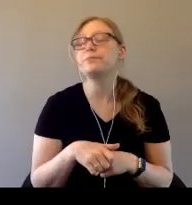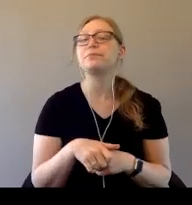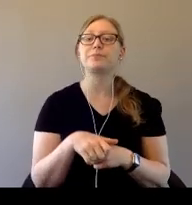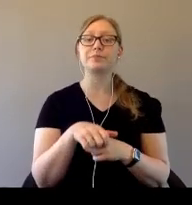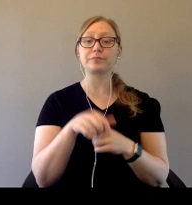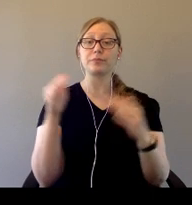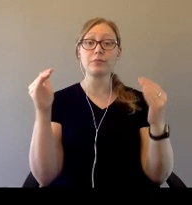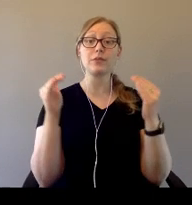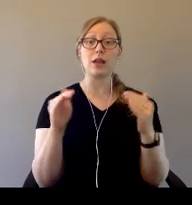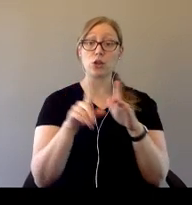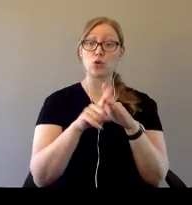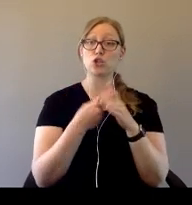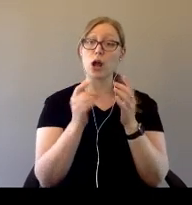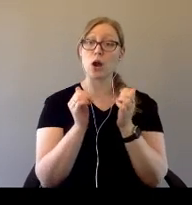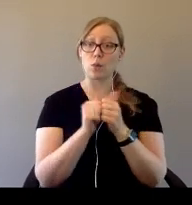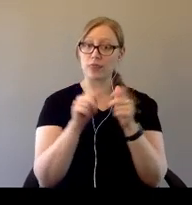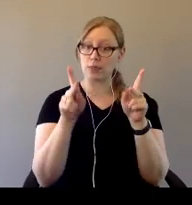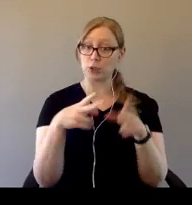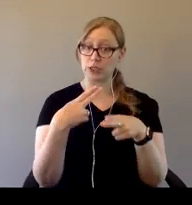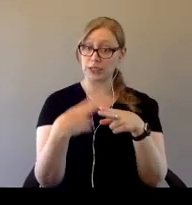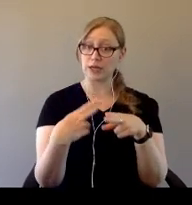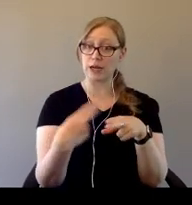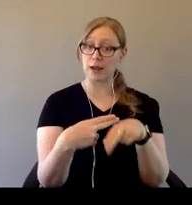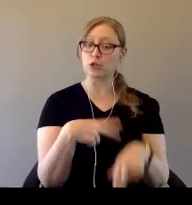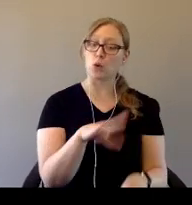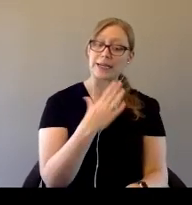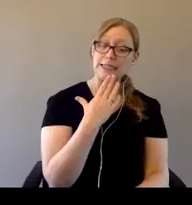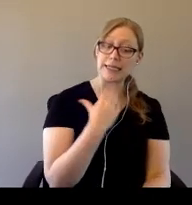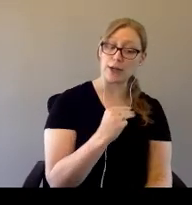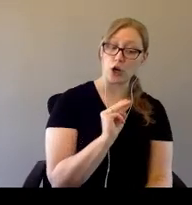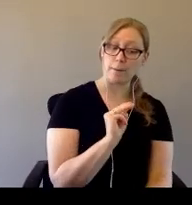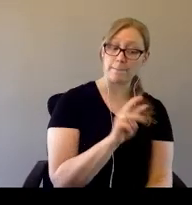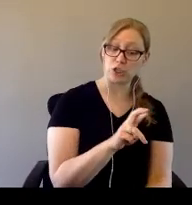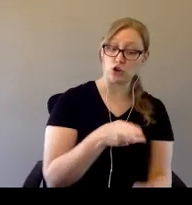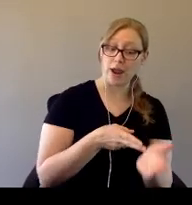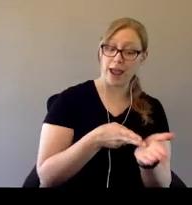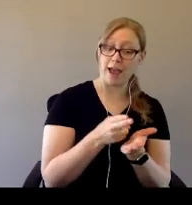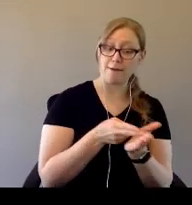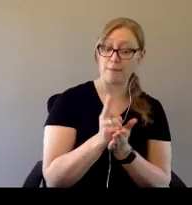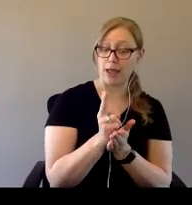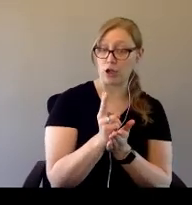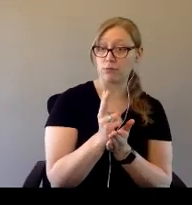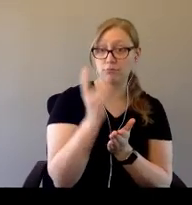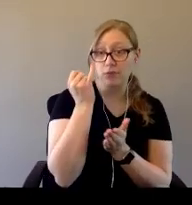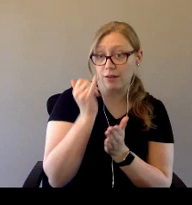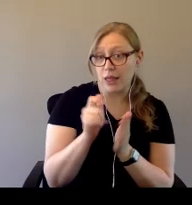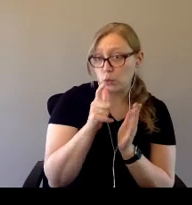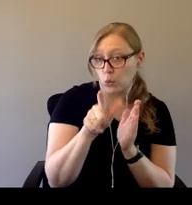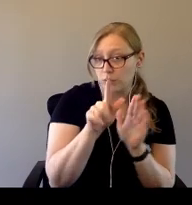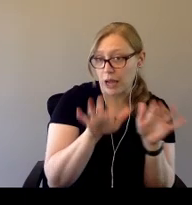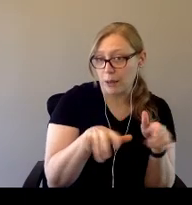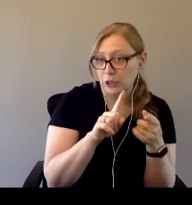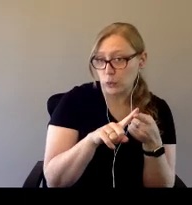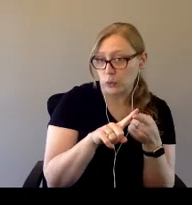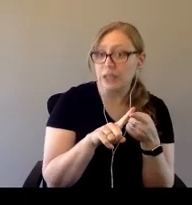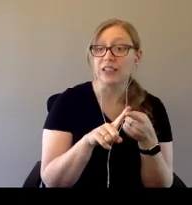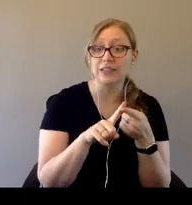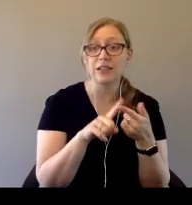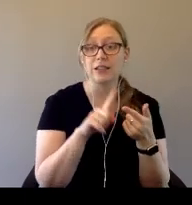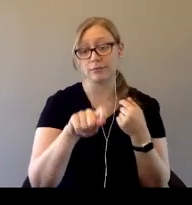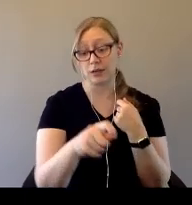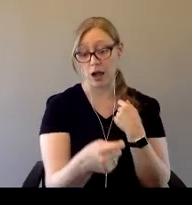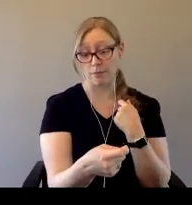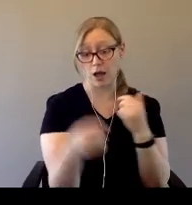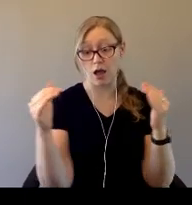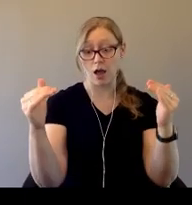And then you start with the person's name, so it'd be Dear Mr. Halfmeyer, if that's who you're writing to, and then comma, and then